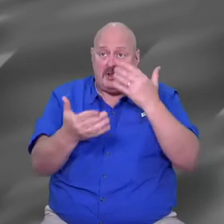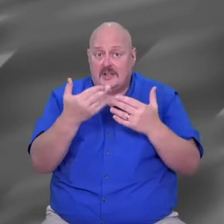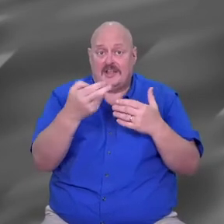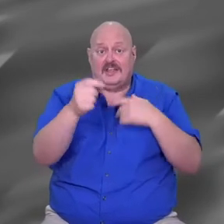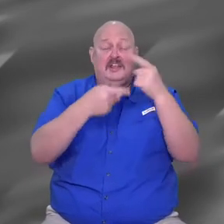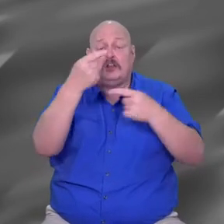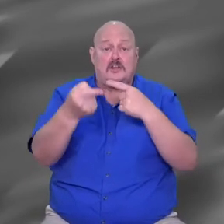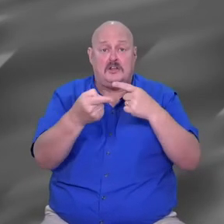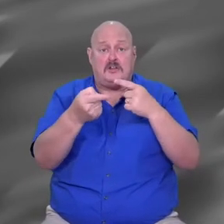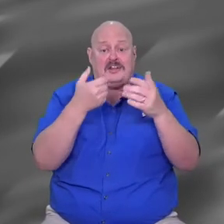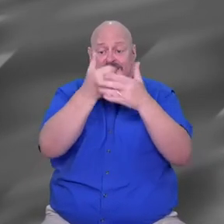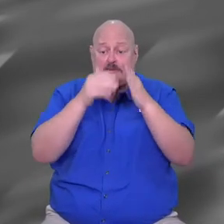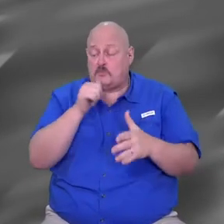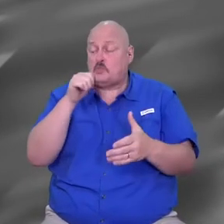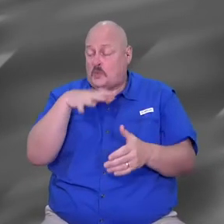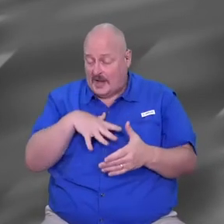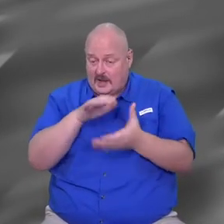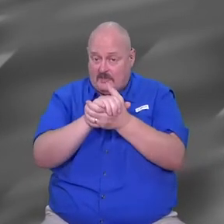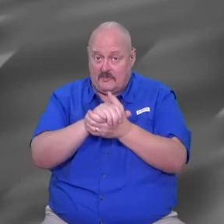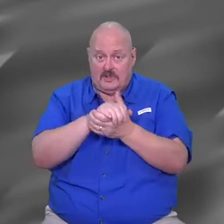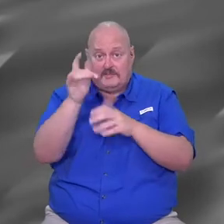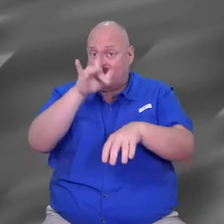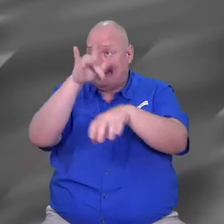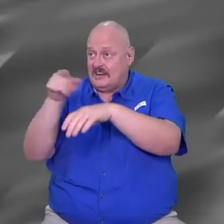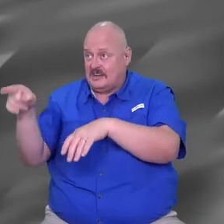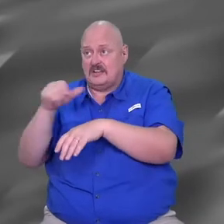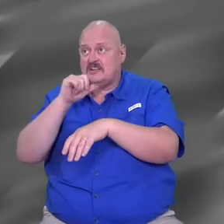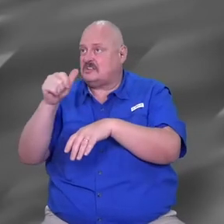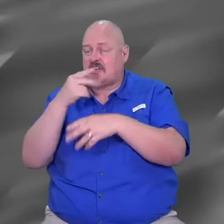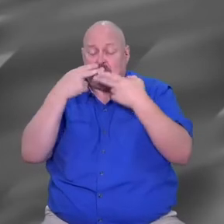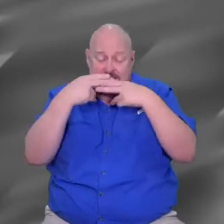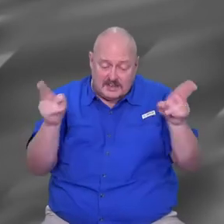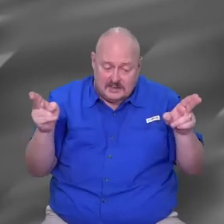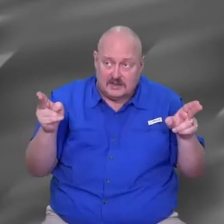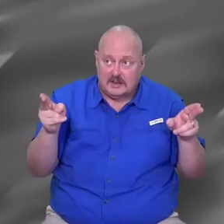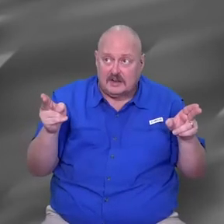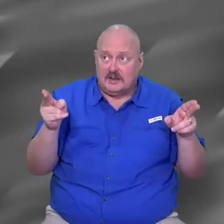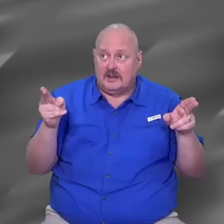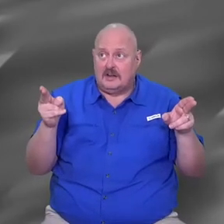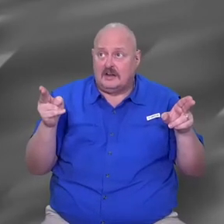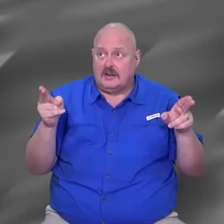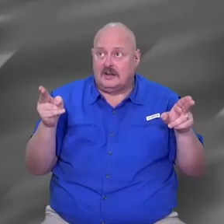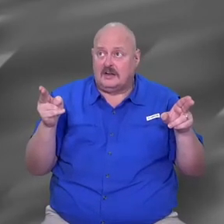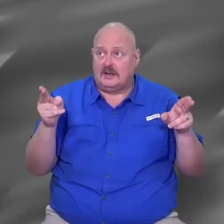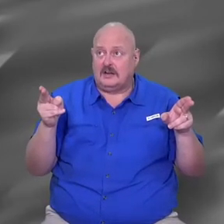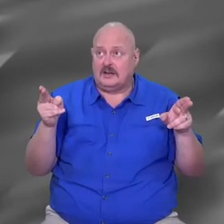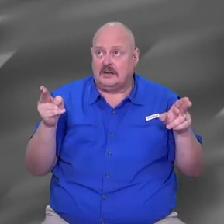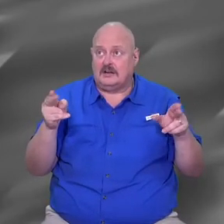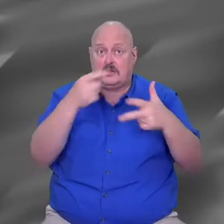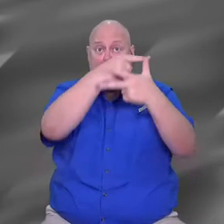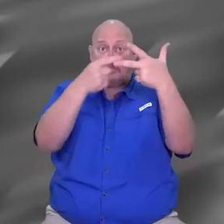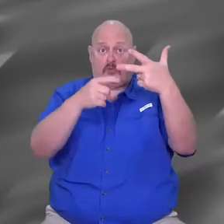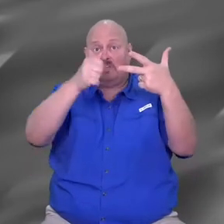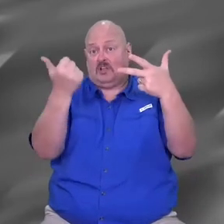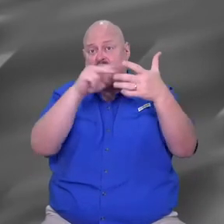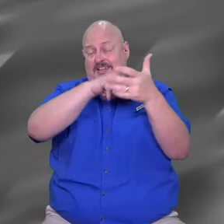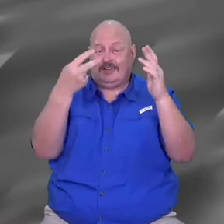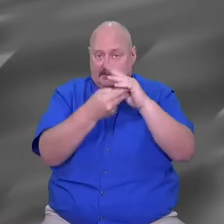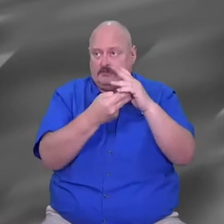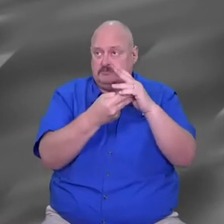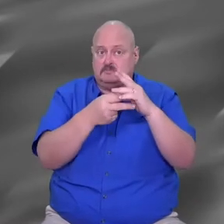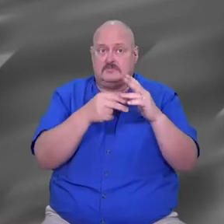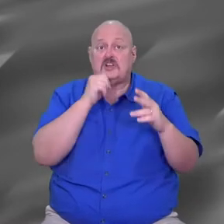goeth into his neighbor's wife, whosoever toucheth her shall not be innocent. Think about that for just a moment. There's three other unintended